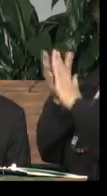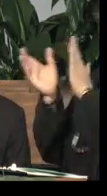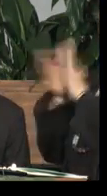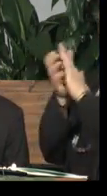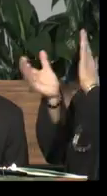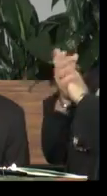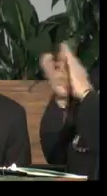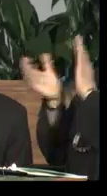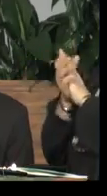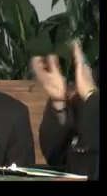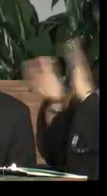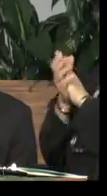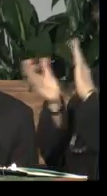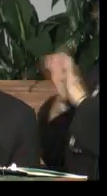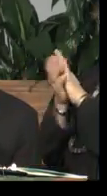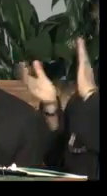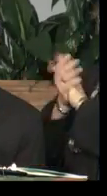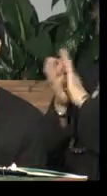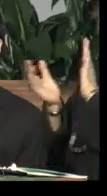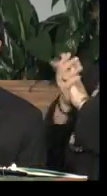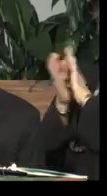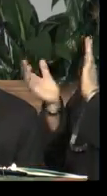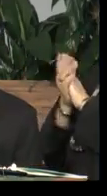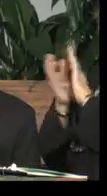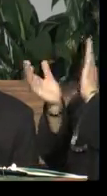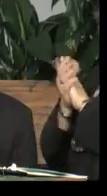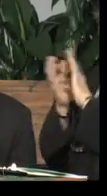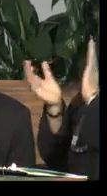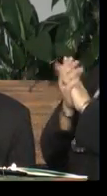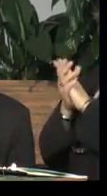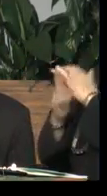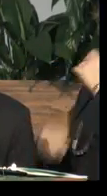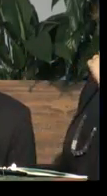stopping suicide for young people.